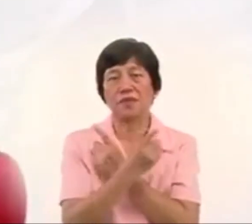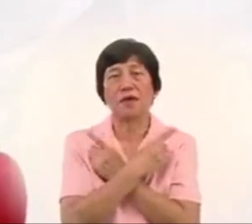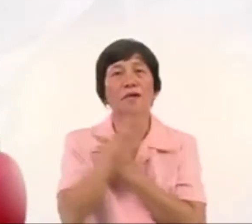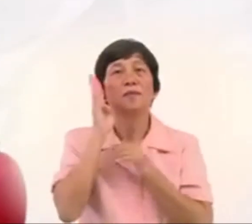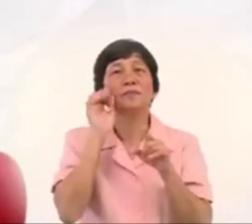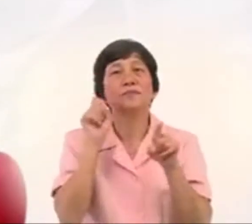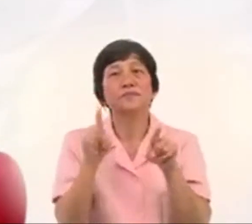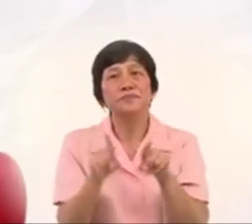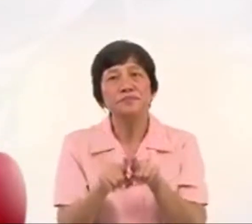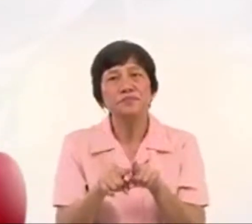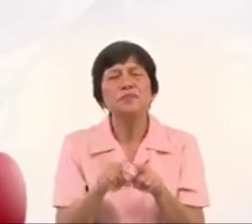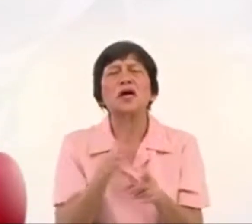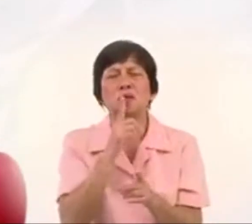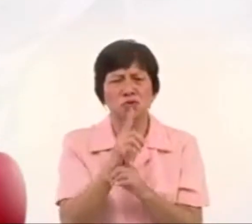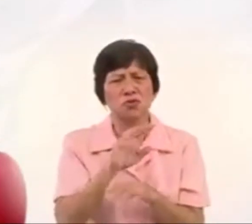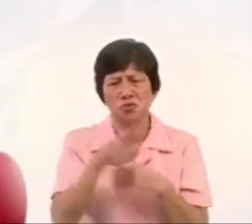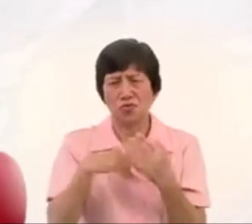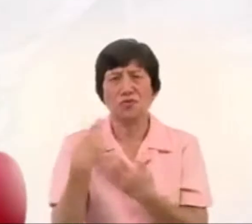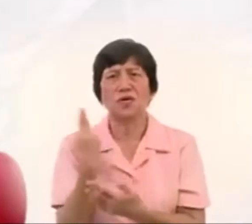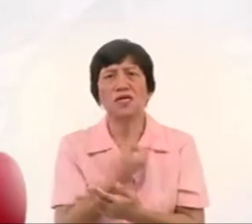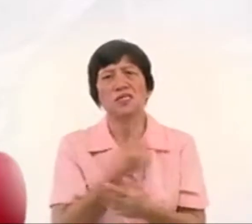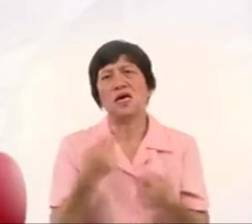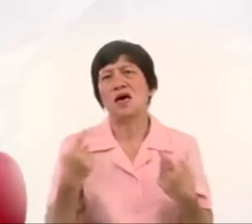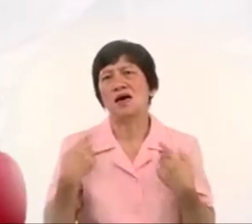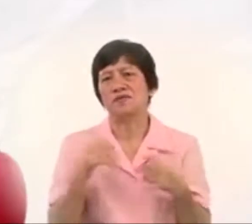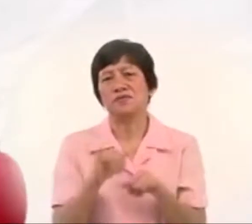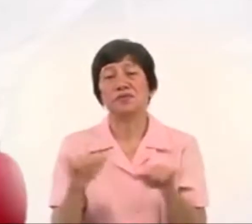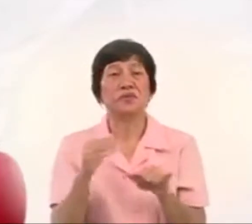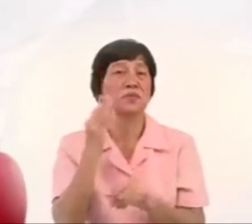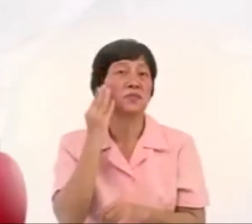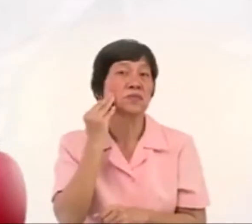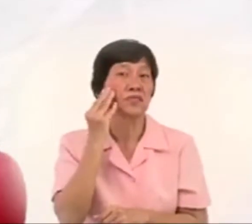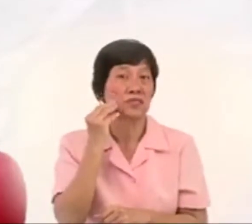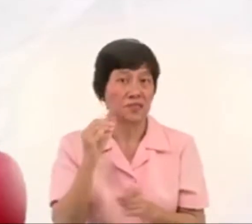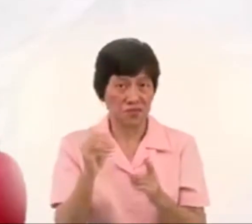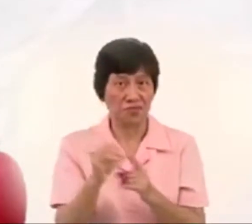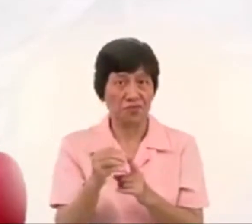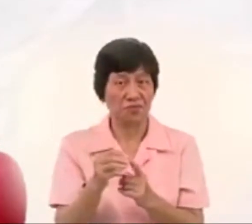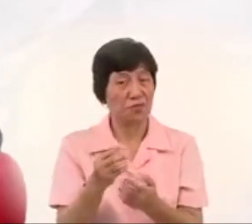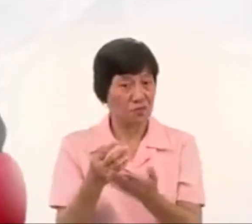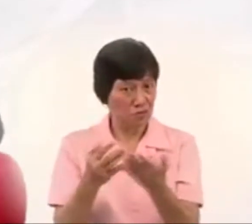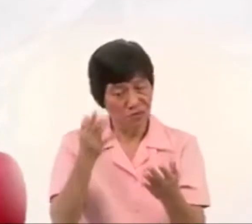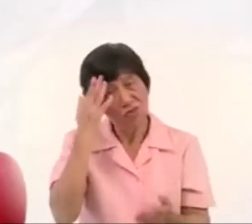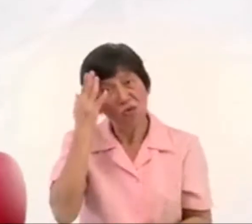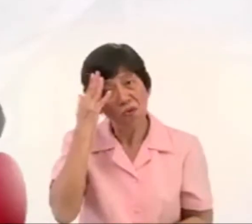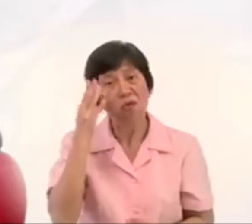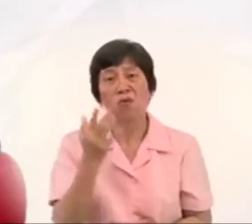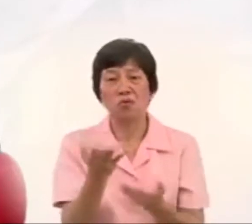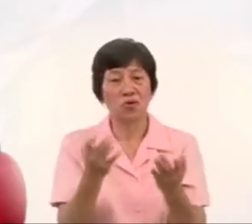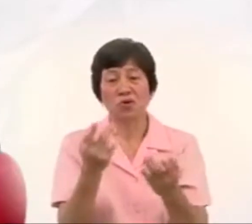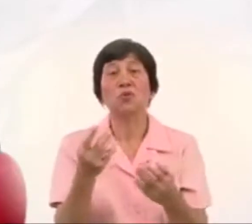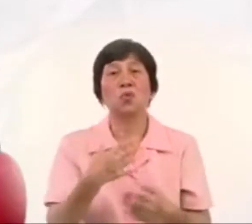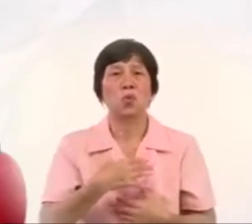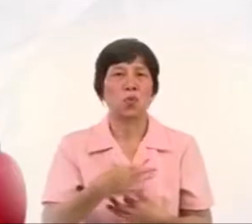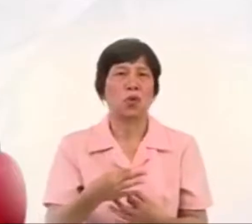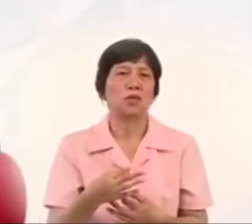Dear brothers and sisters, I'm sure all of us have had such experiences too. You know where you want to